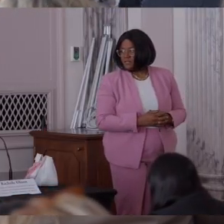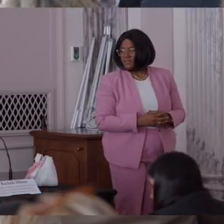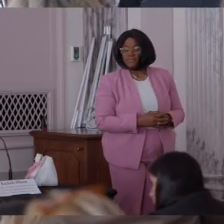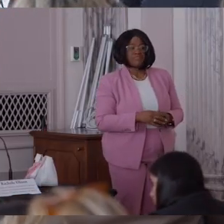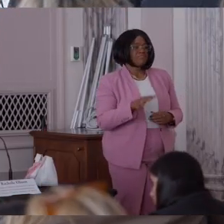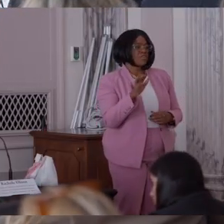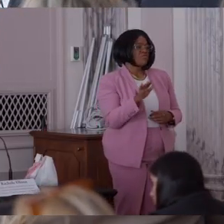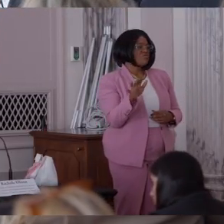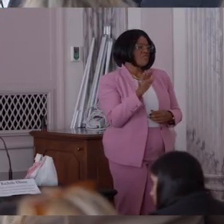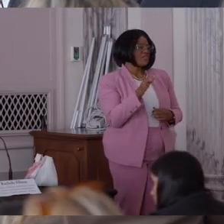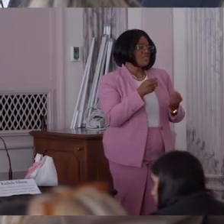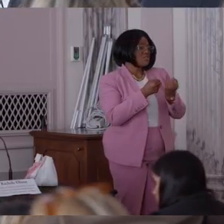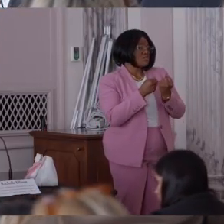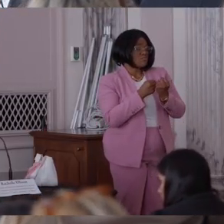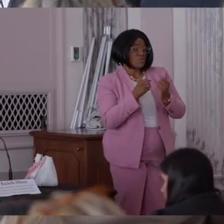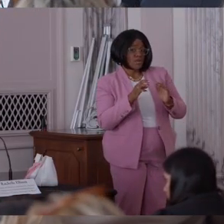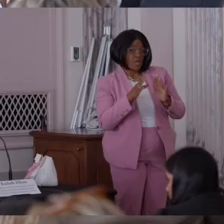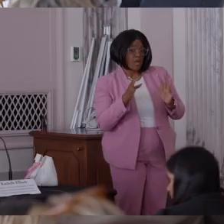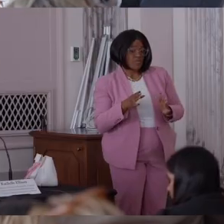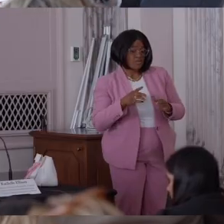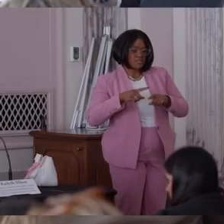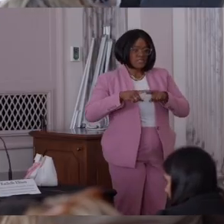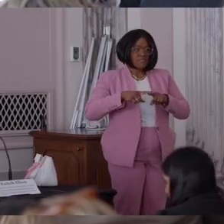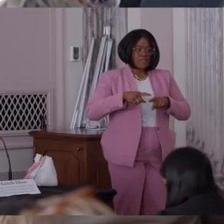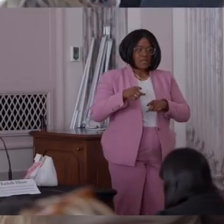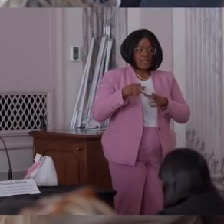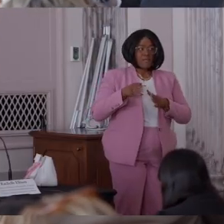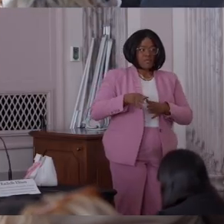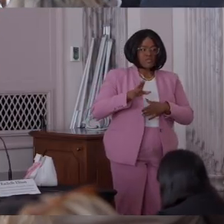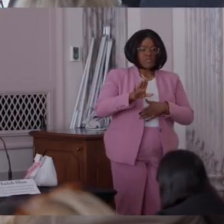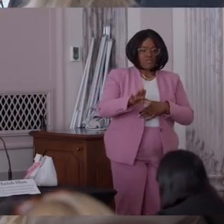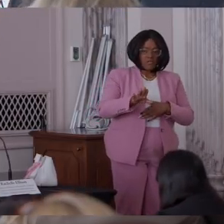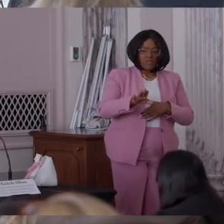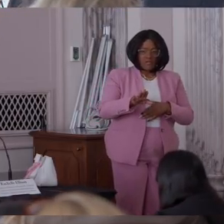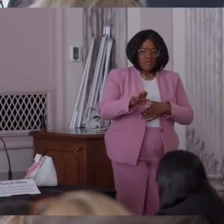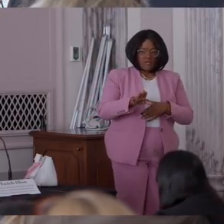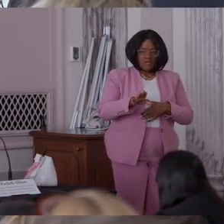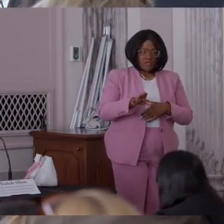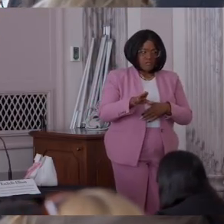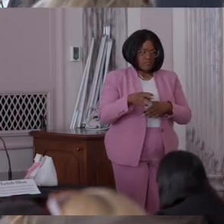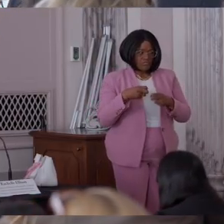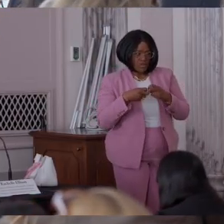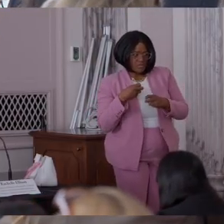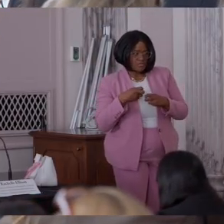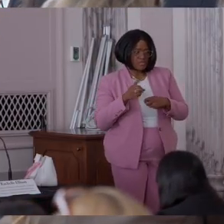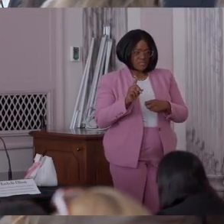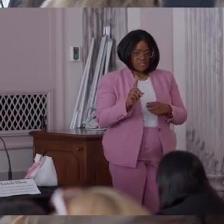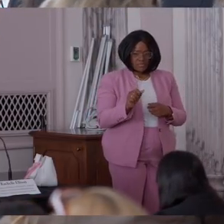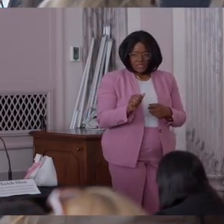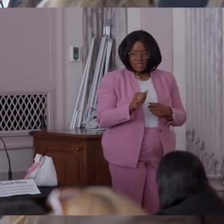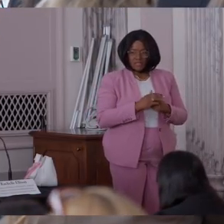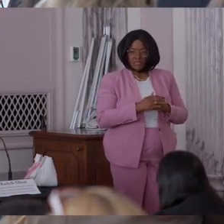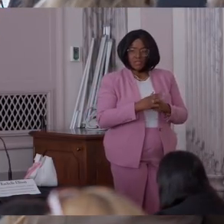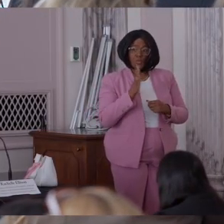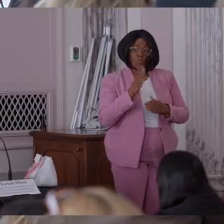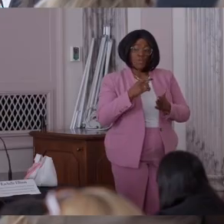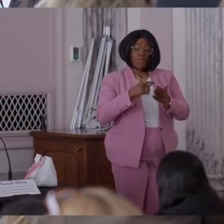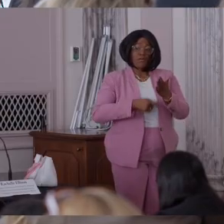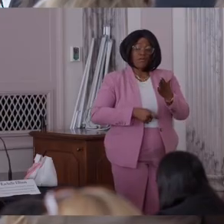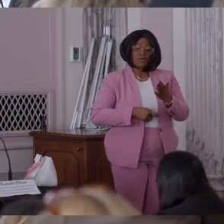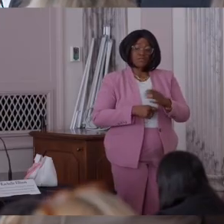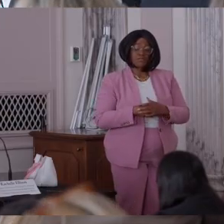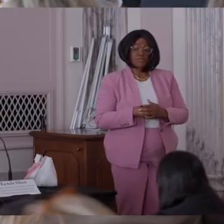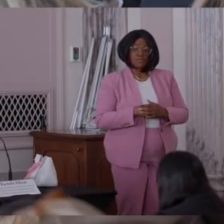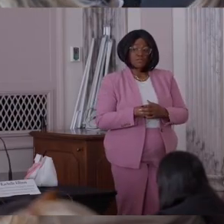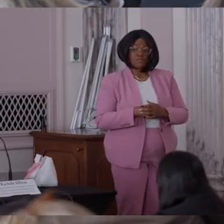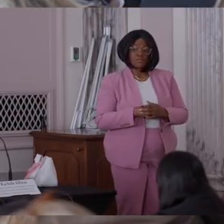Roughly speaking, supportive housing, depending on the person's, what their presenting issues are, is going to cost